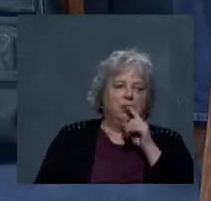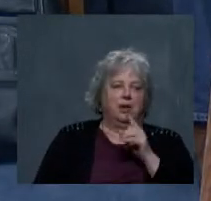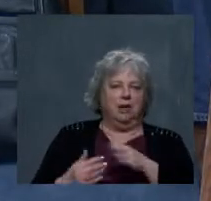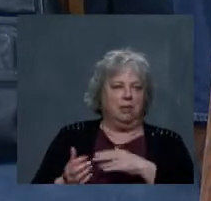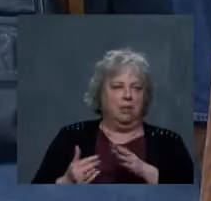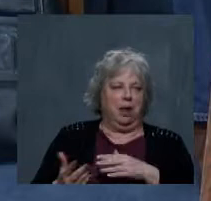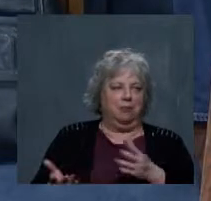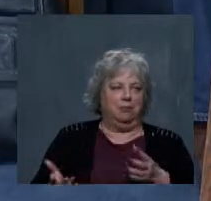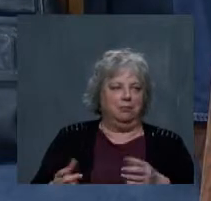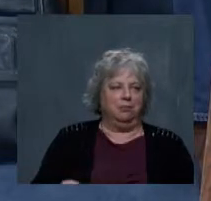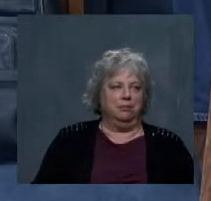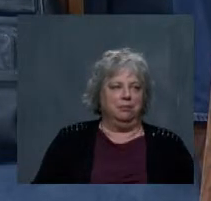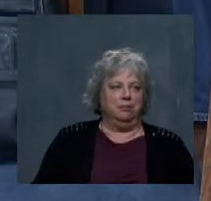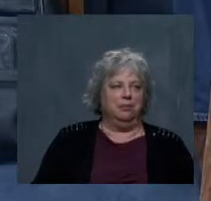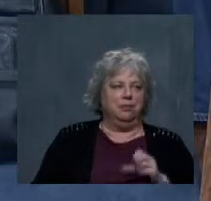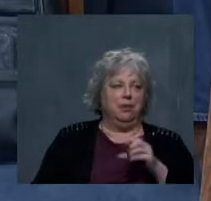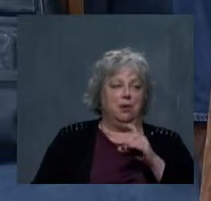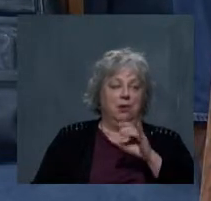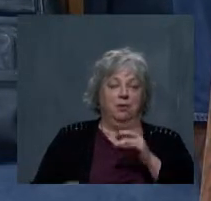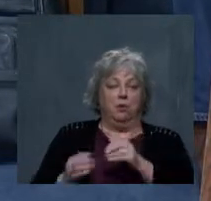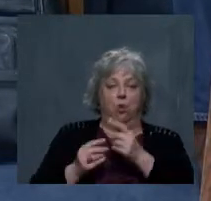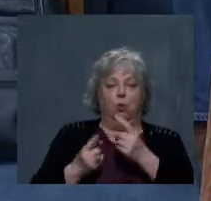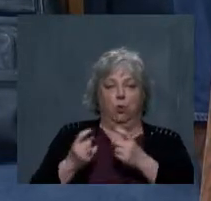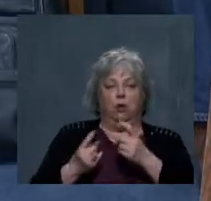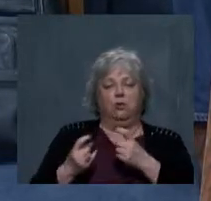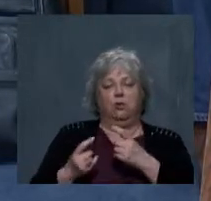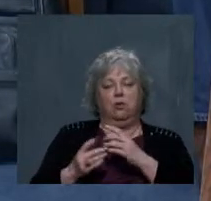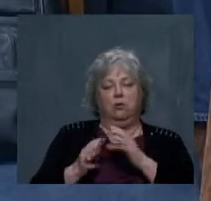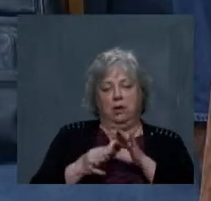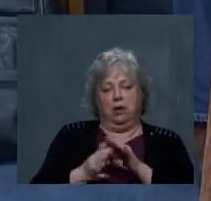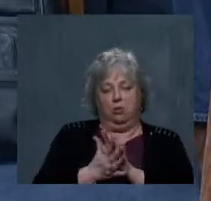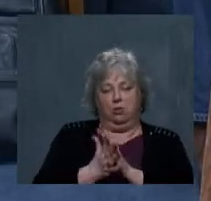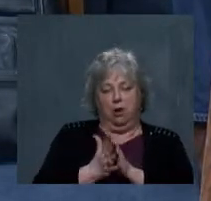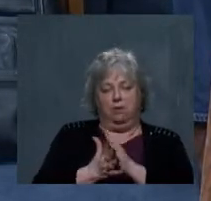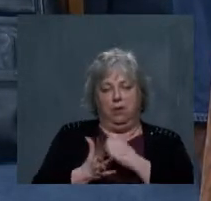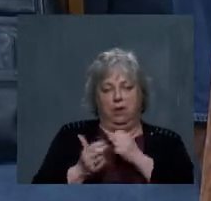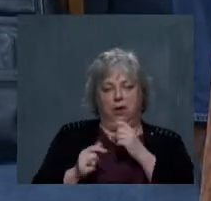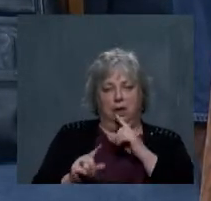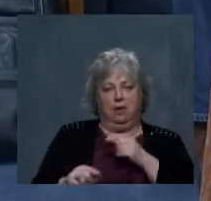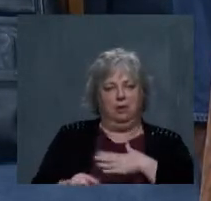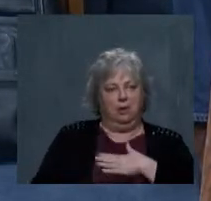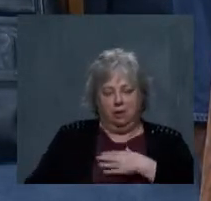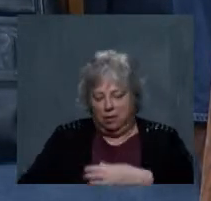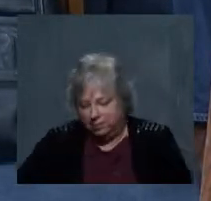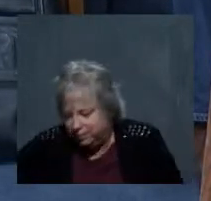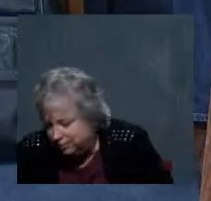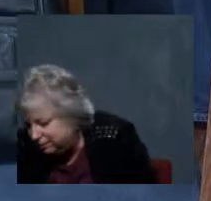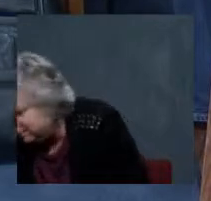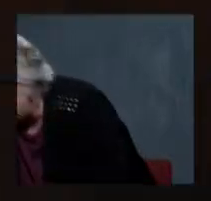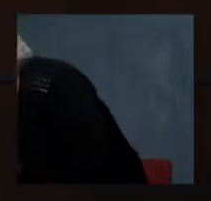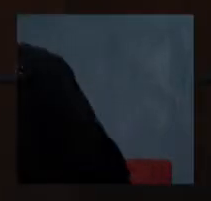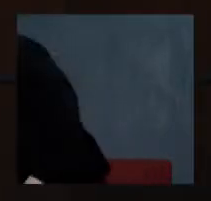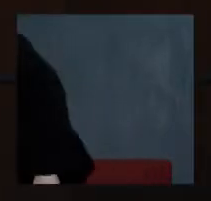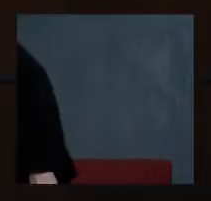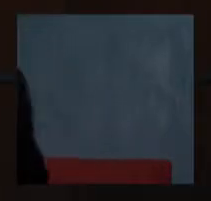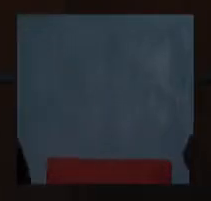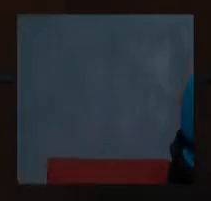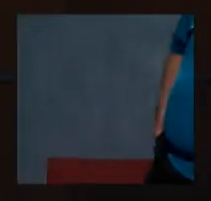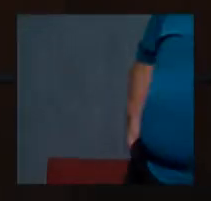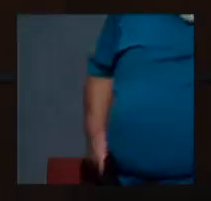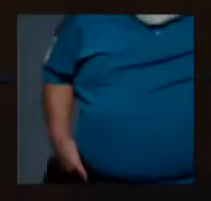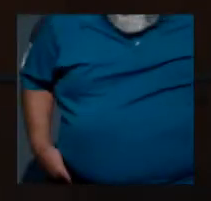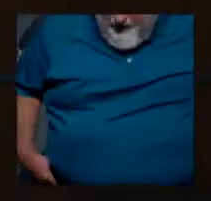Right. So if there's further question on traffic that I can answer, I'd be glad to. I have a question for staff on that. So